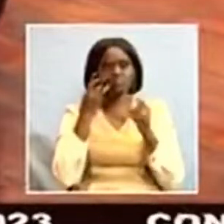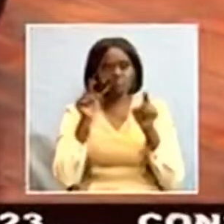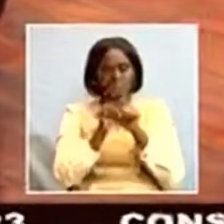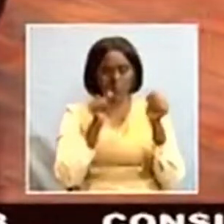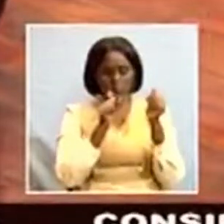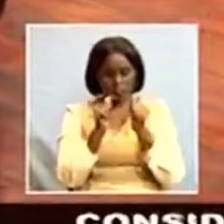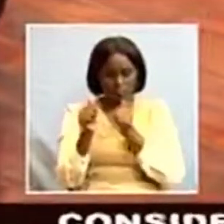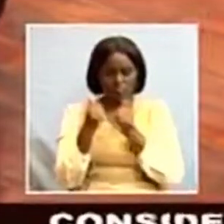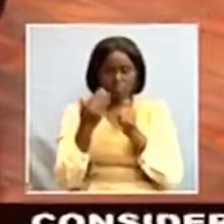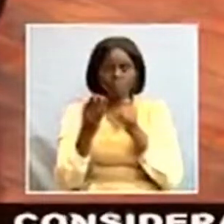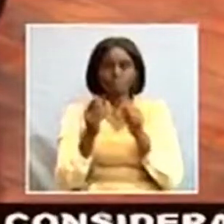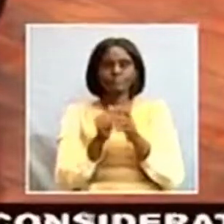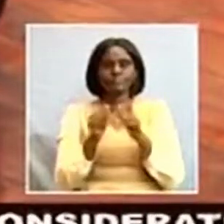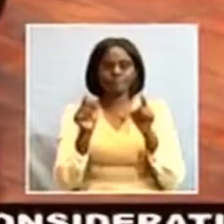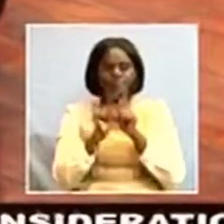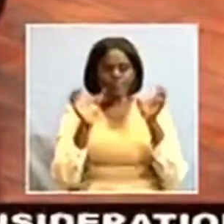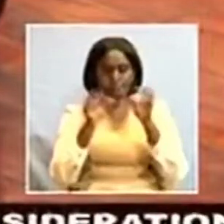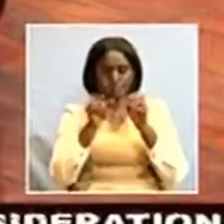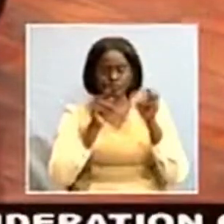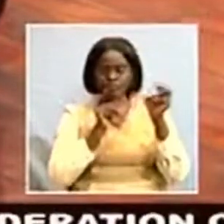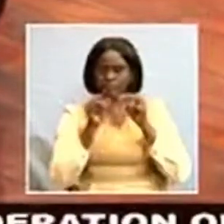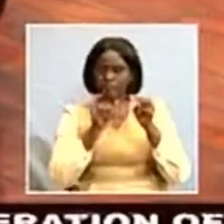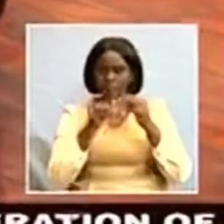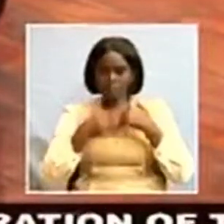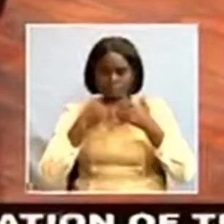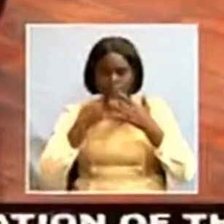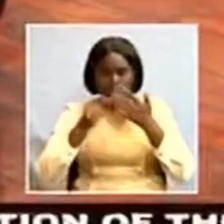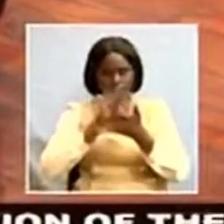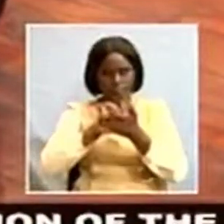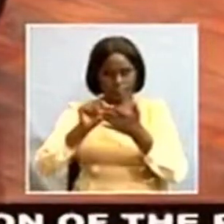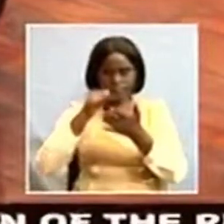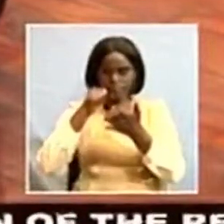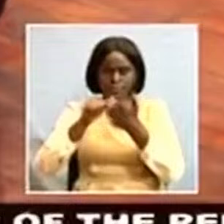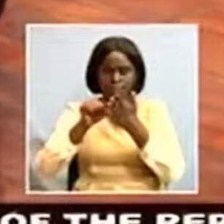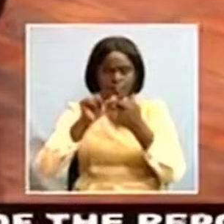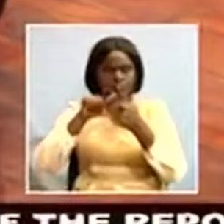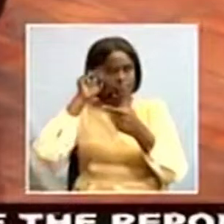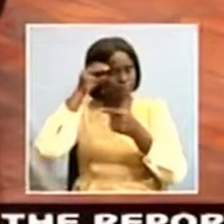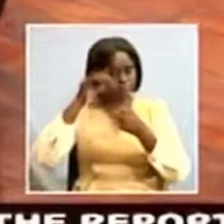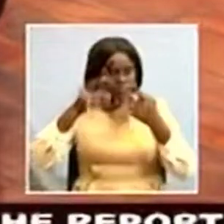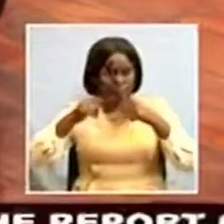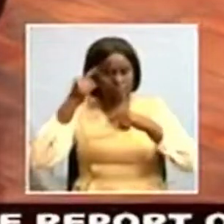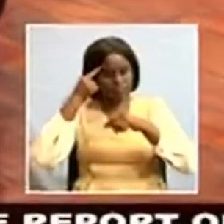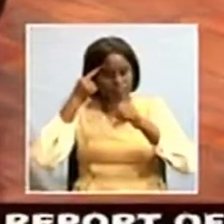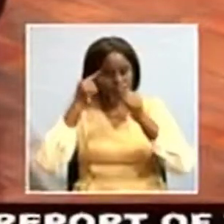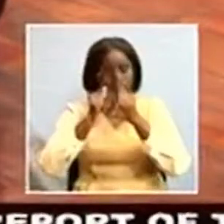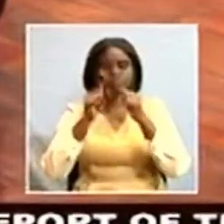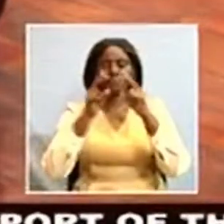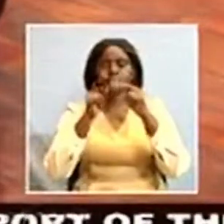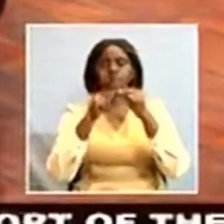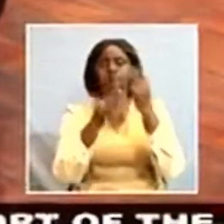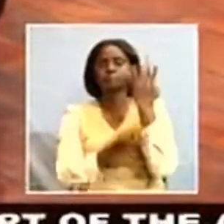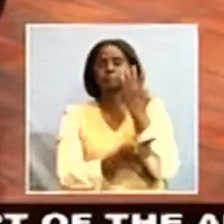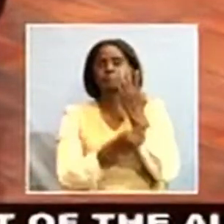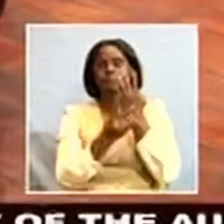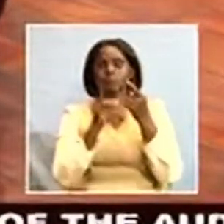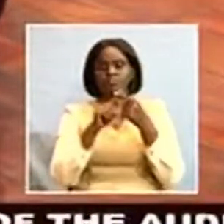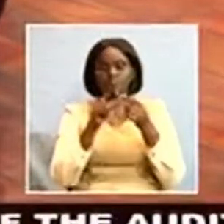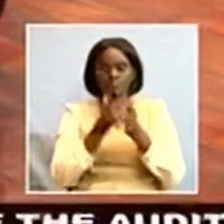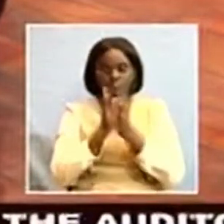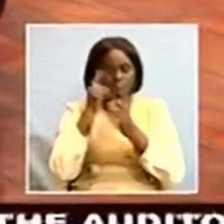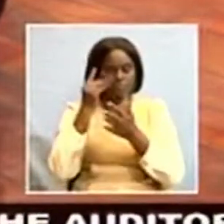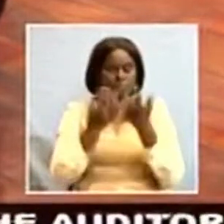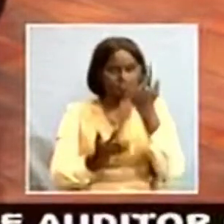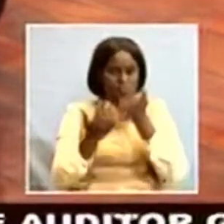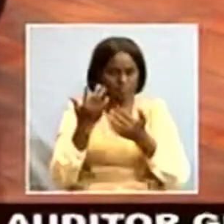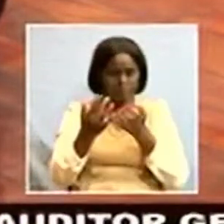Action taken. The council management has since written a letter to the Ministry of Local Government and Rural Development to request for